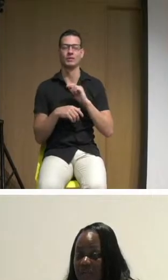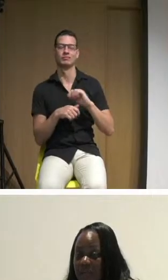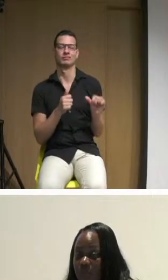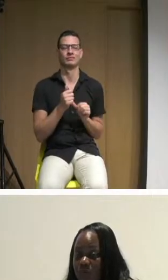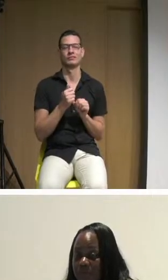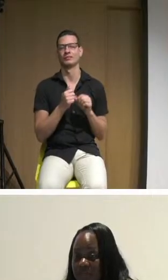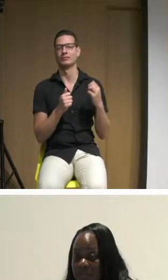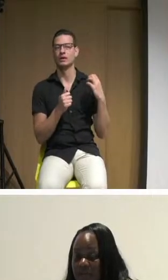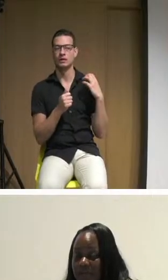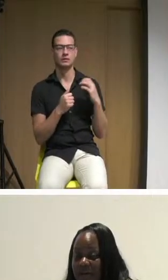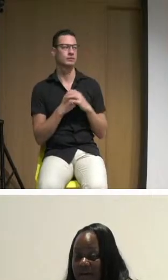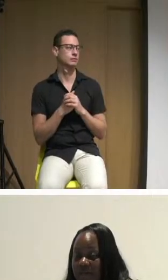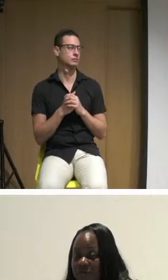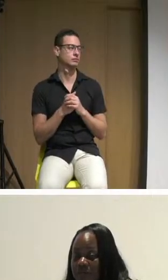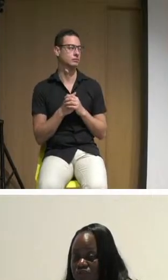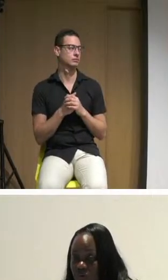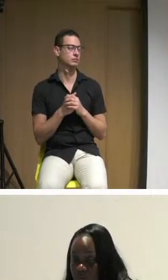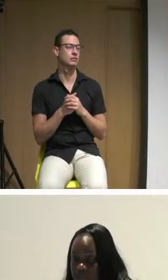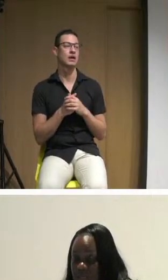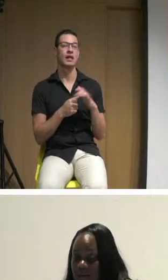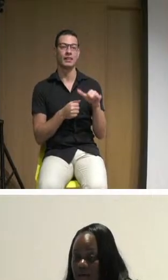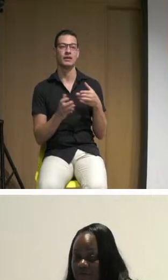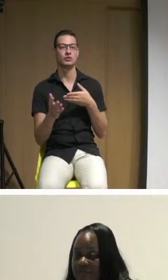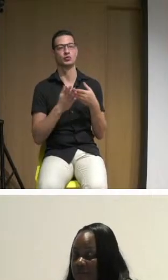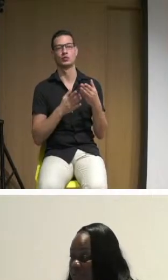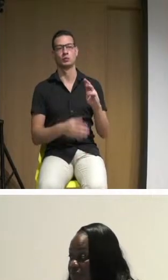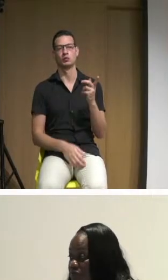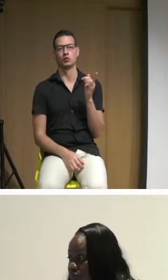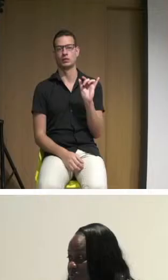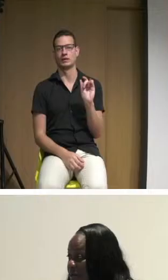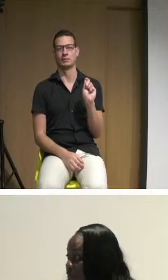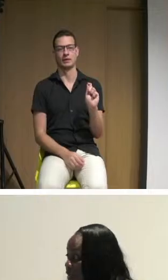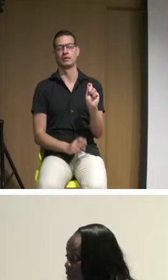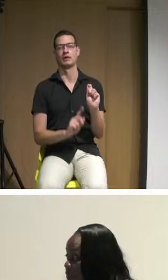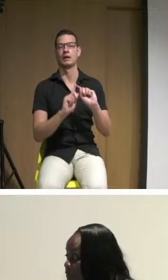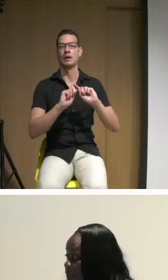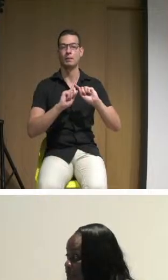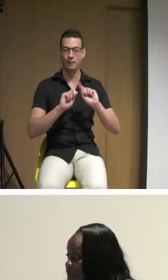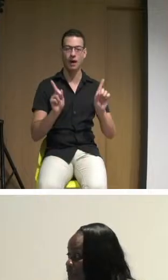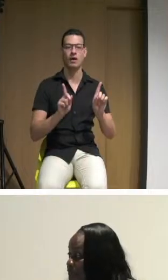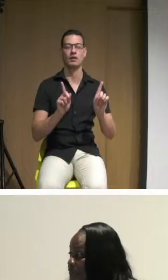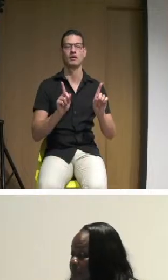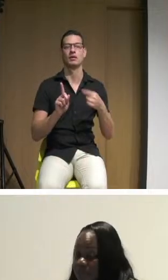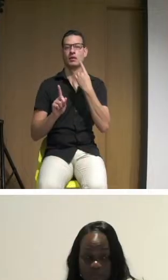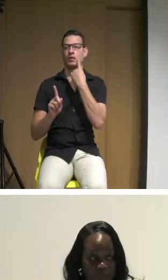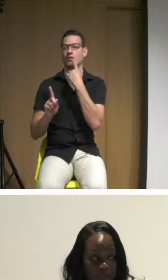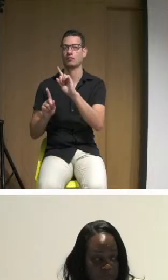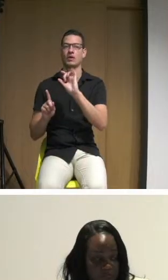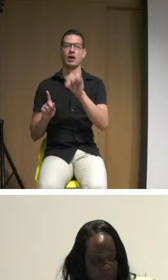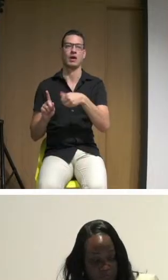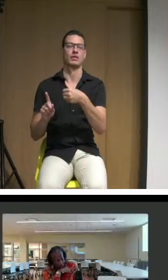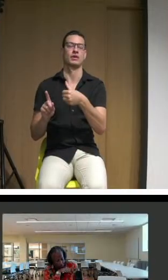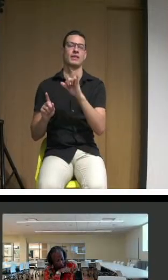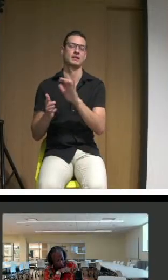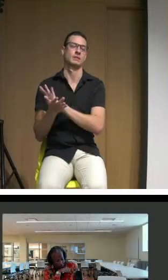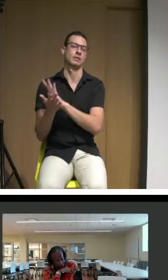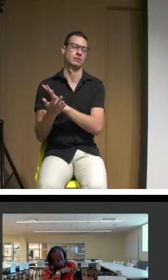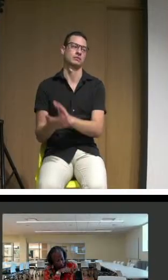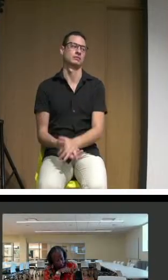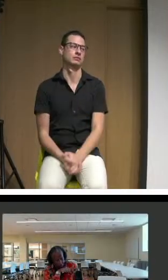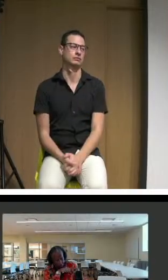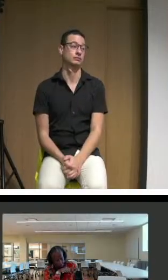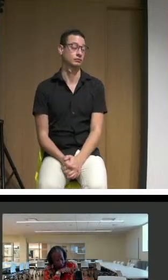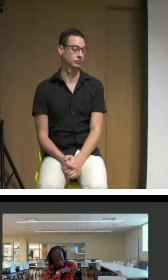chair, it would be by the majority of the individuals that were here. So does that mean we're going to